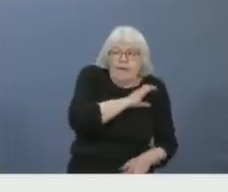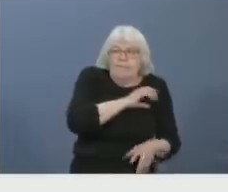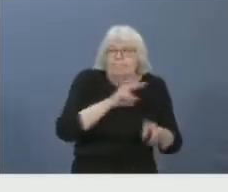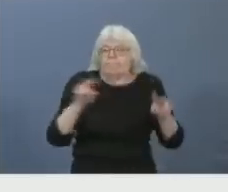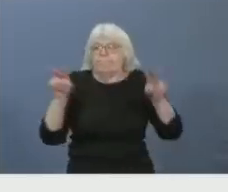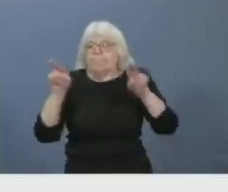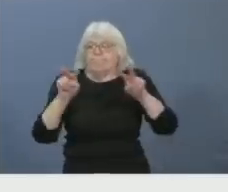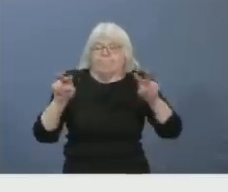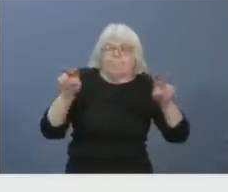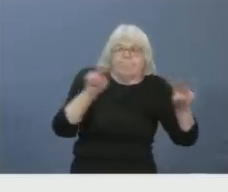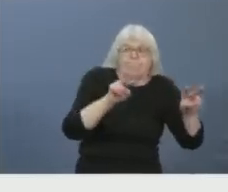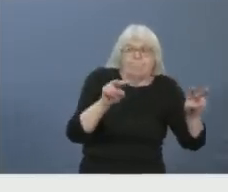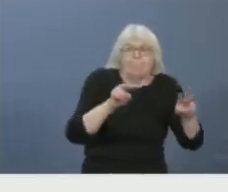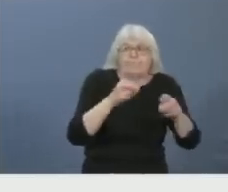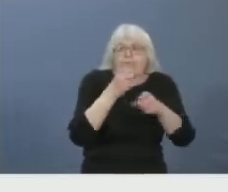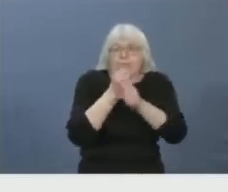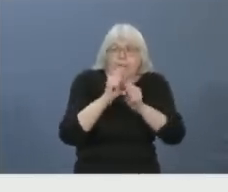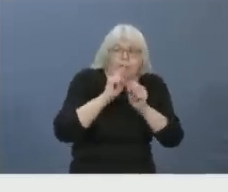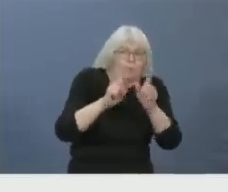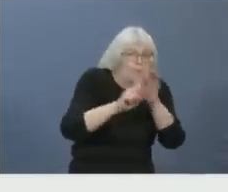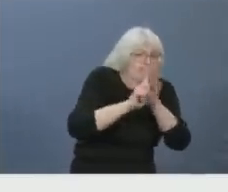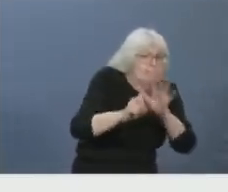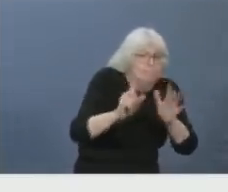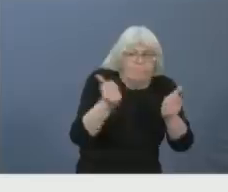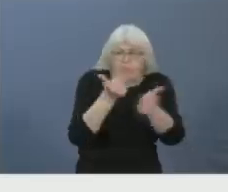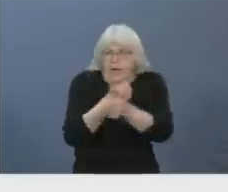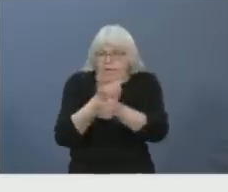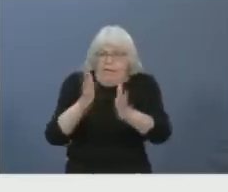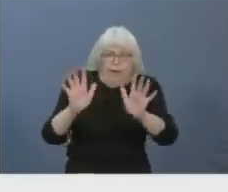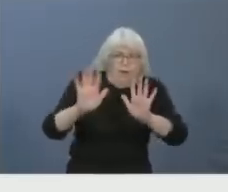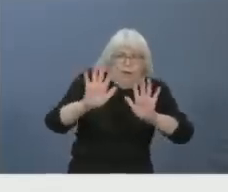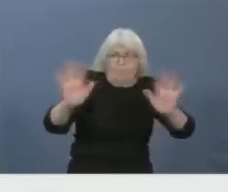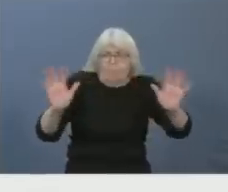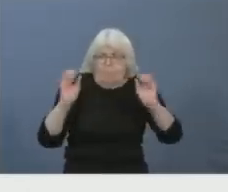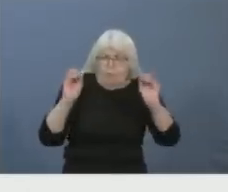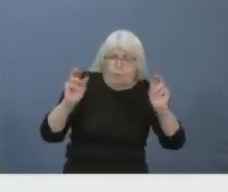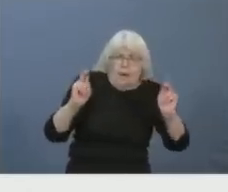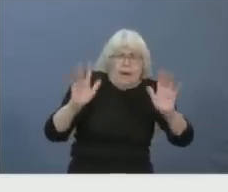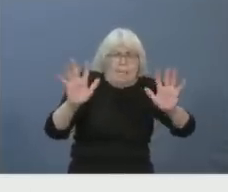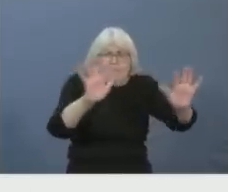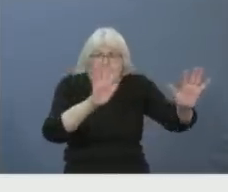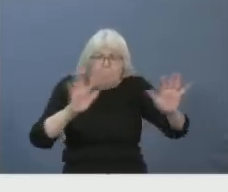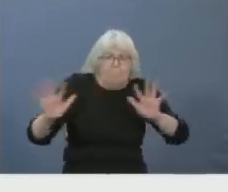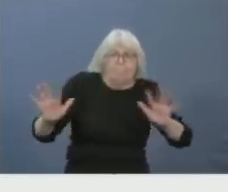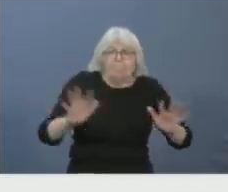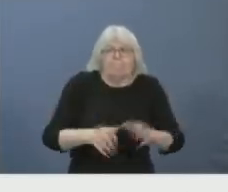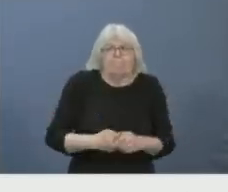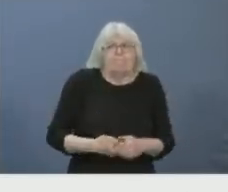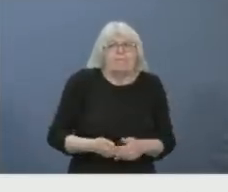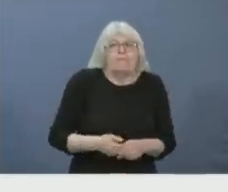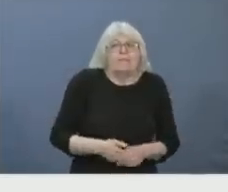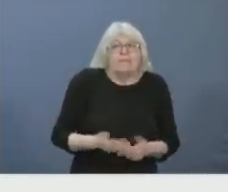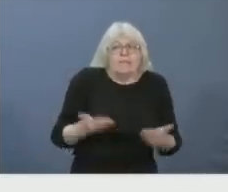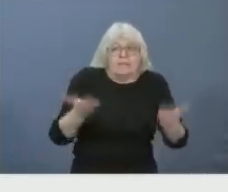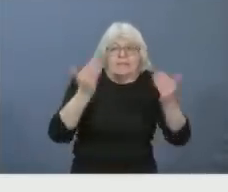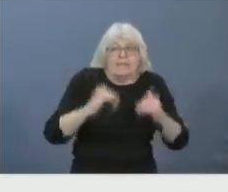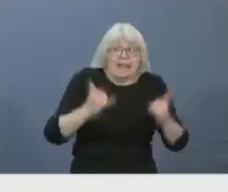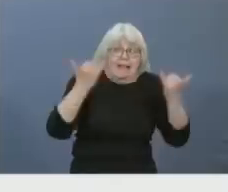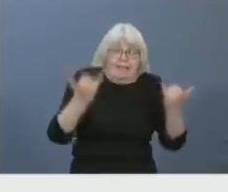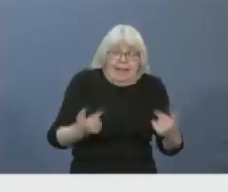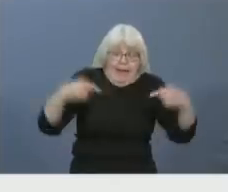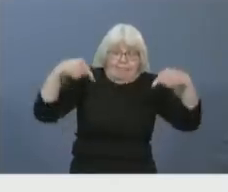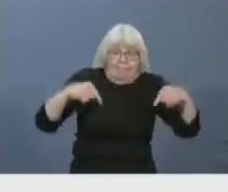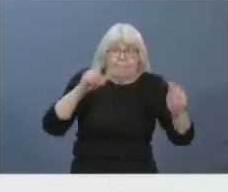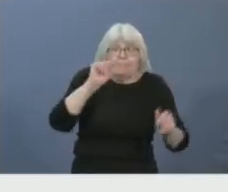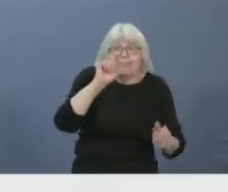evacuated communities in an effort to keep your communities safe. Moving on to the fire in the Tantallon area. Just before